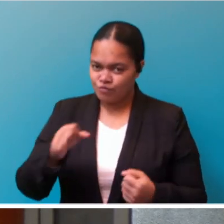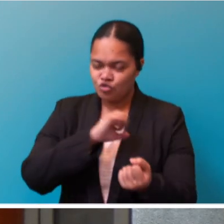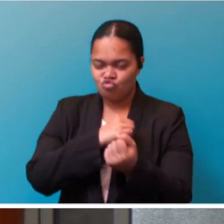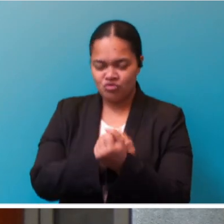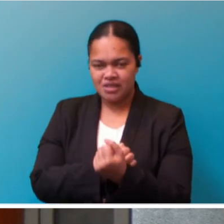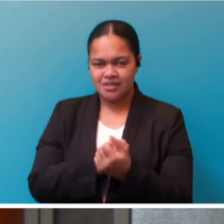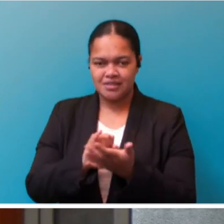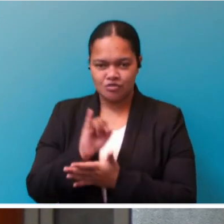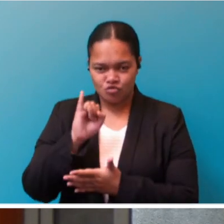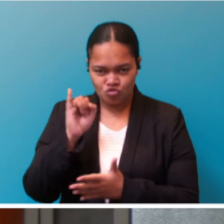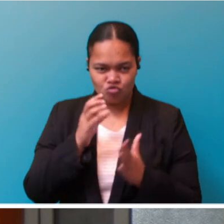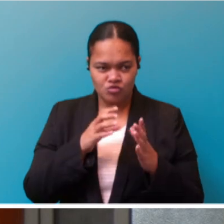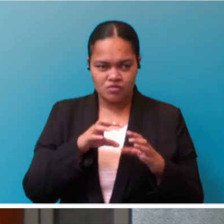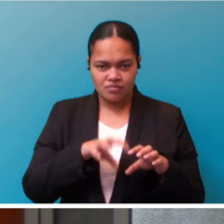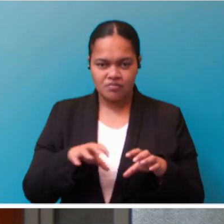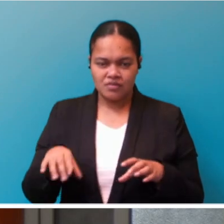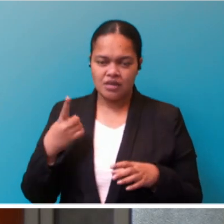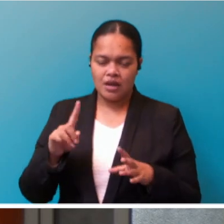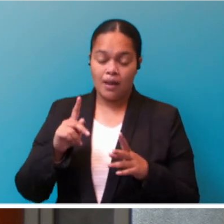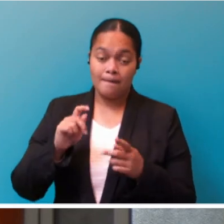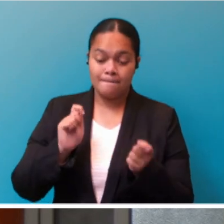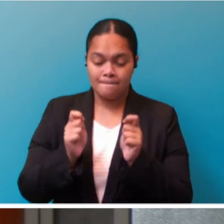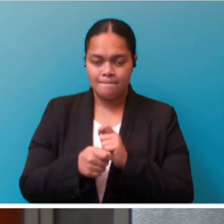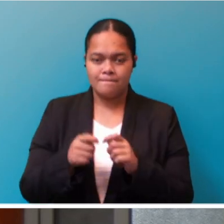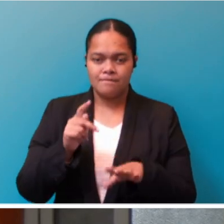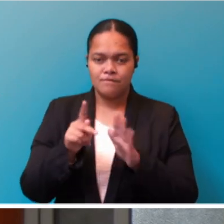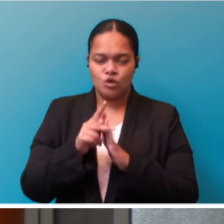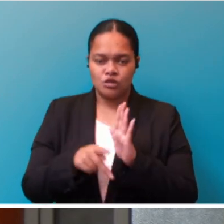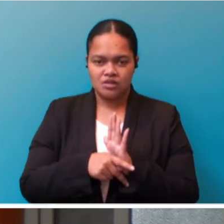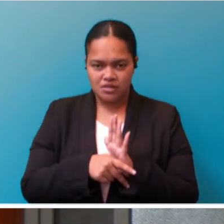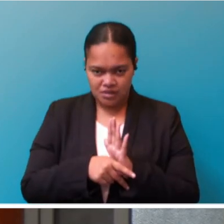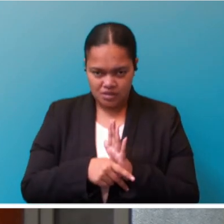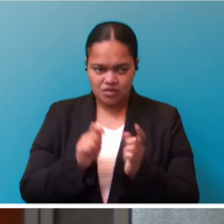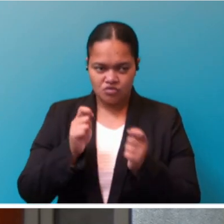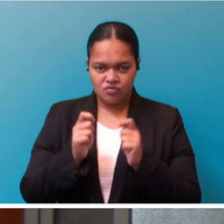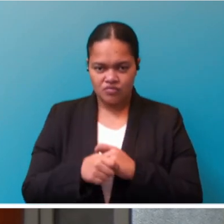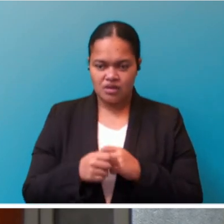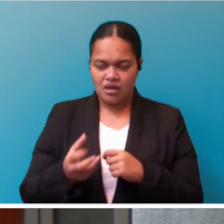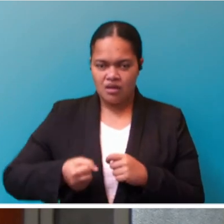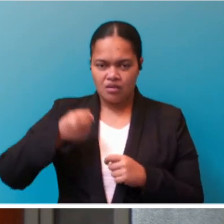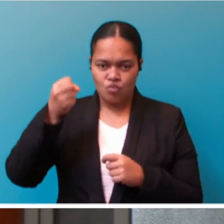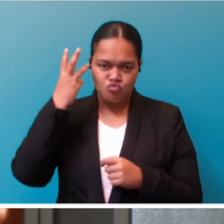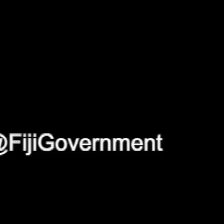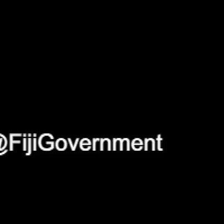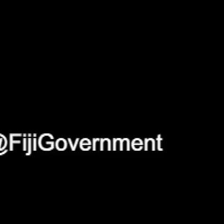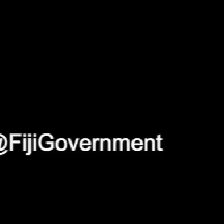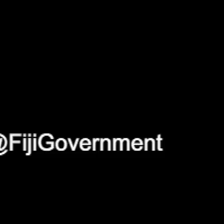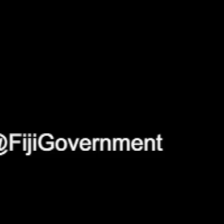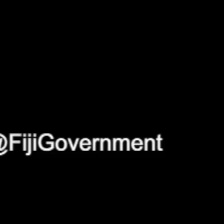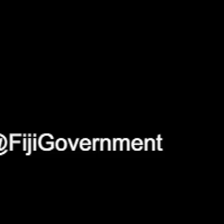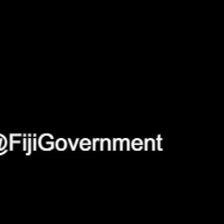institutional mechanisms, driving policy reforms, and upholding women's rights at all levels of society. Thank you, Mr. Speaker.